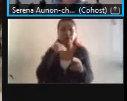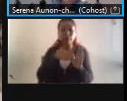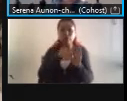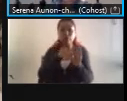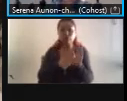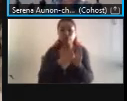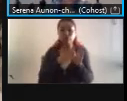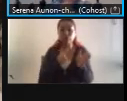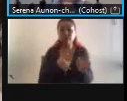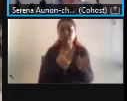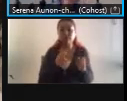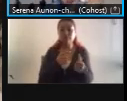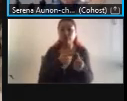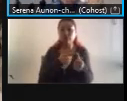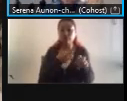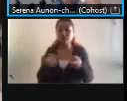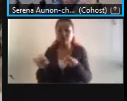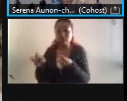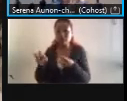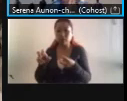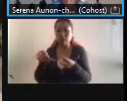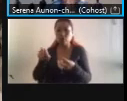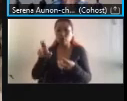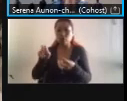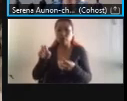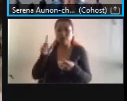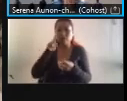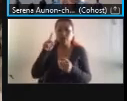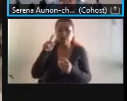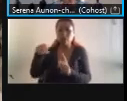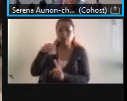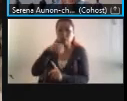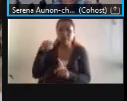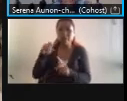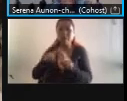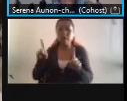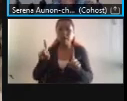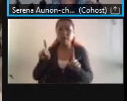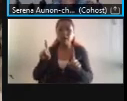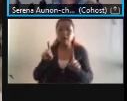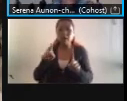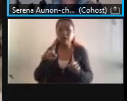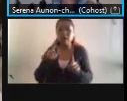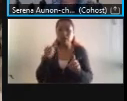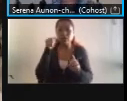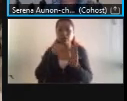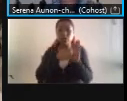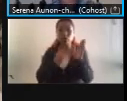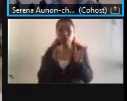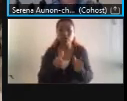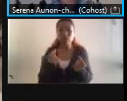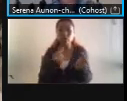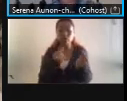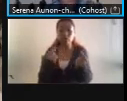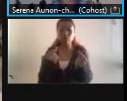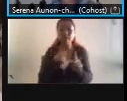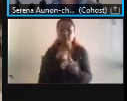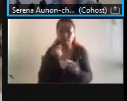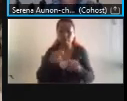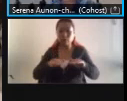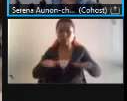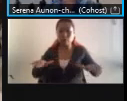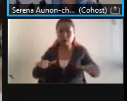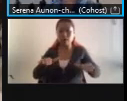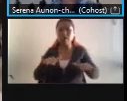corps. And, as a flight surgeon, you are operating and handling those medical issues from the ground. It's